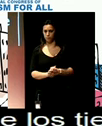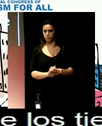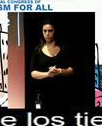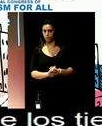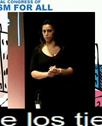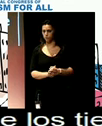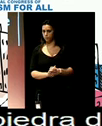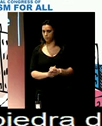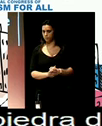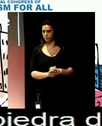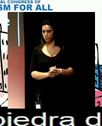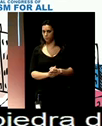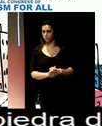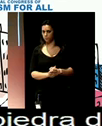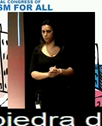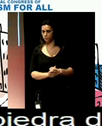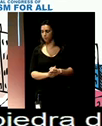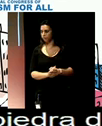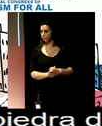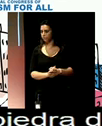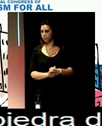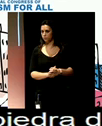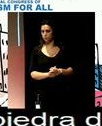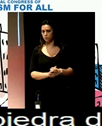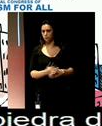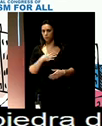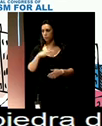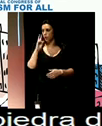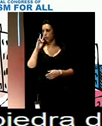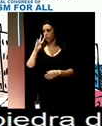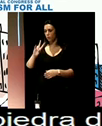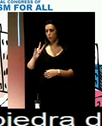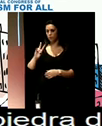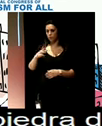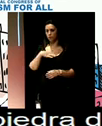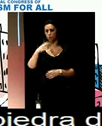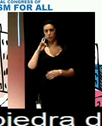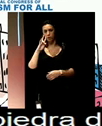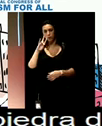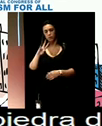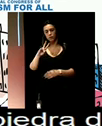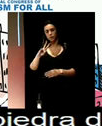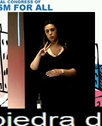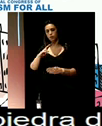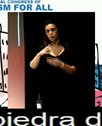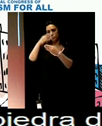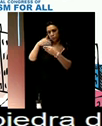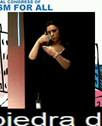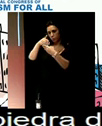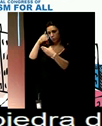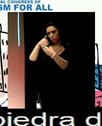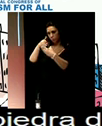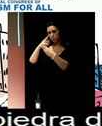that you can see by the western wall, and all they made special ramps